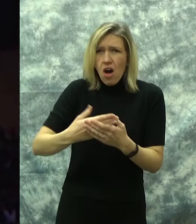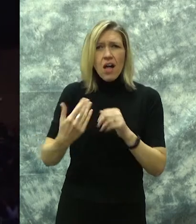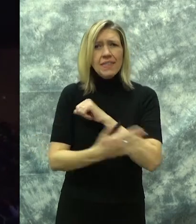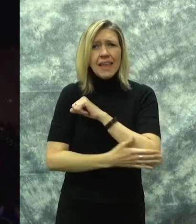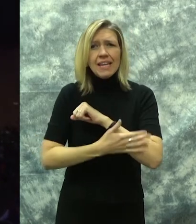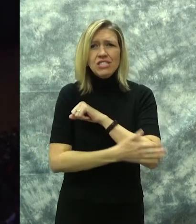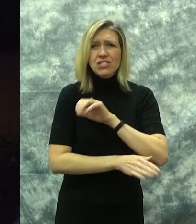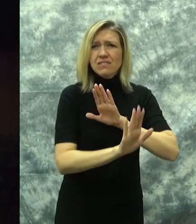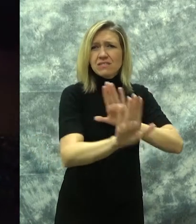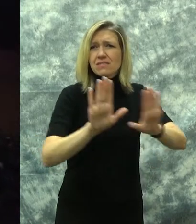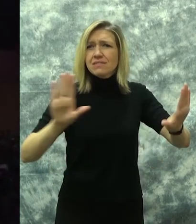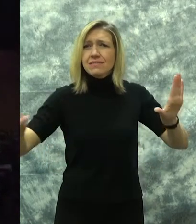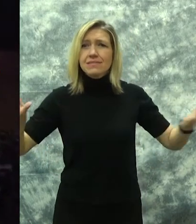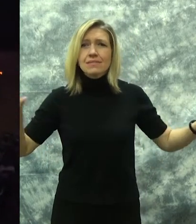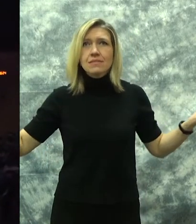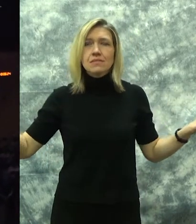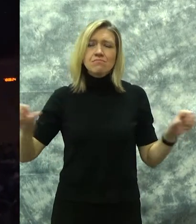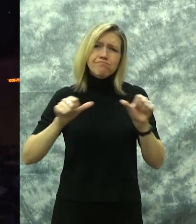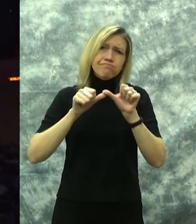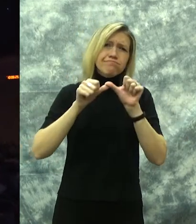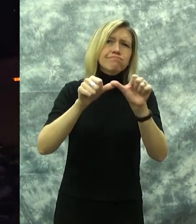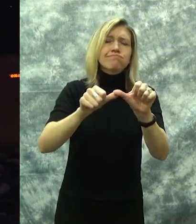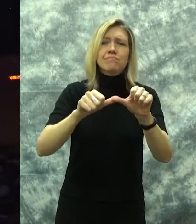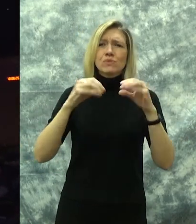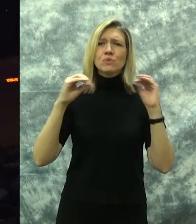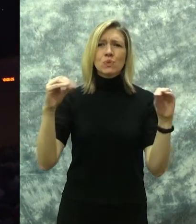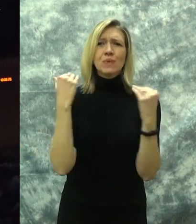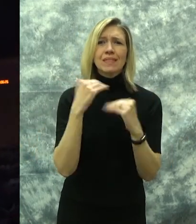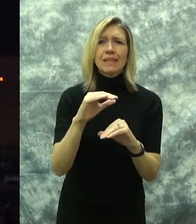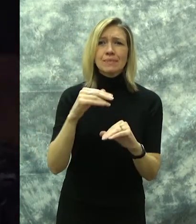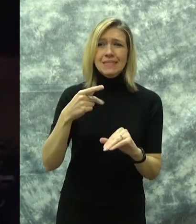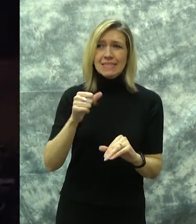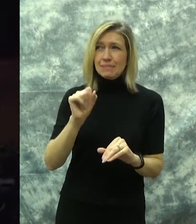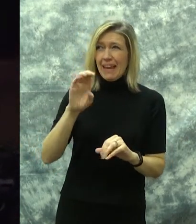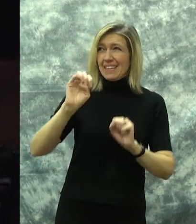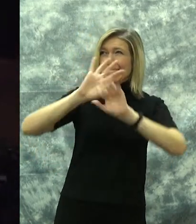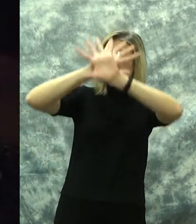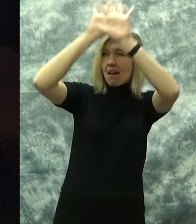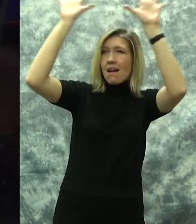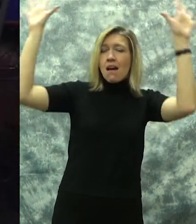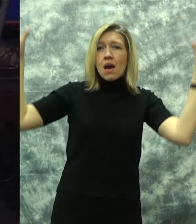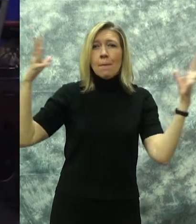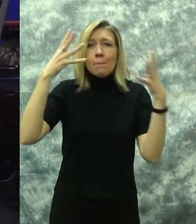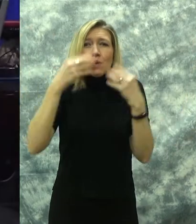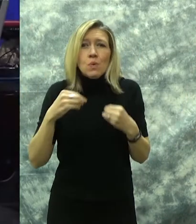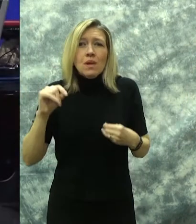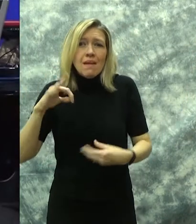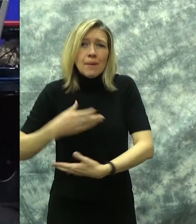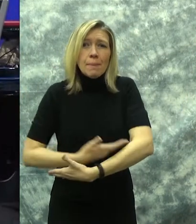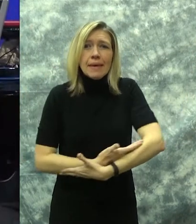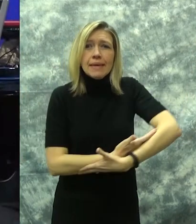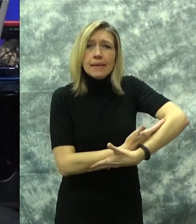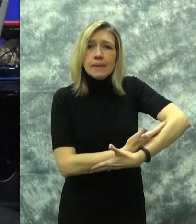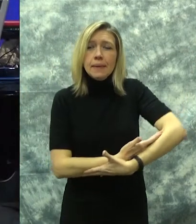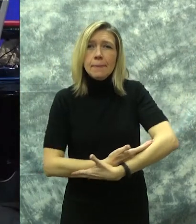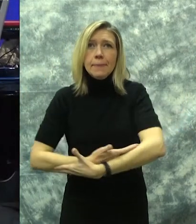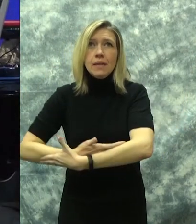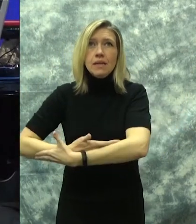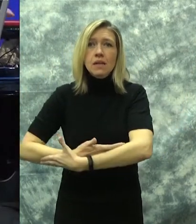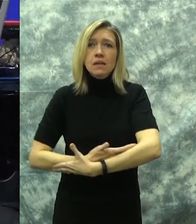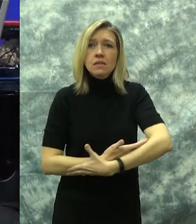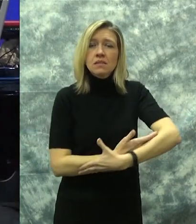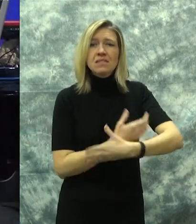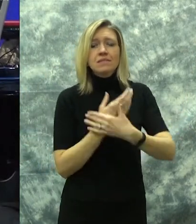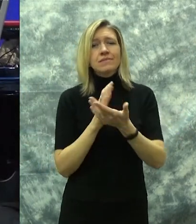the boundlessness of space. It's the beauty of a baby. The serenity of sleep.